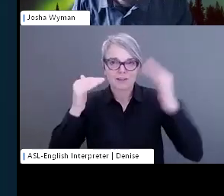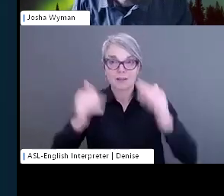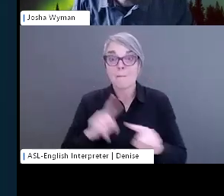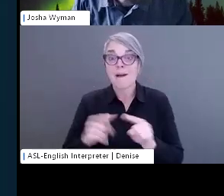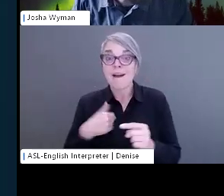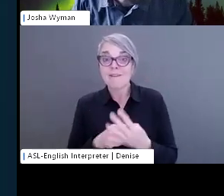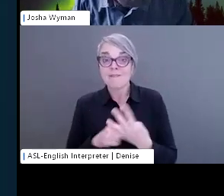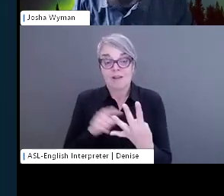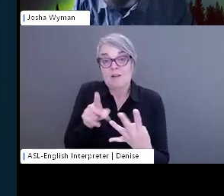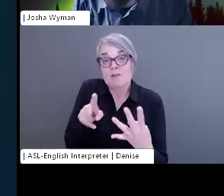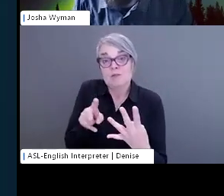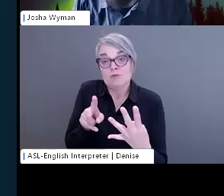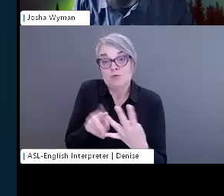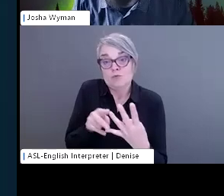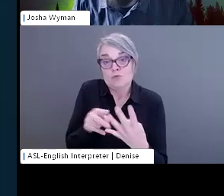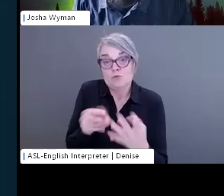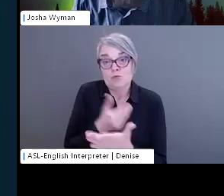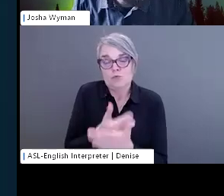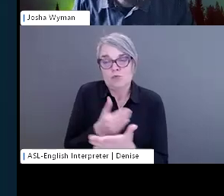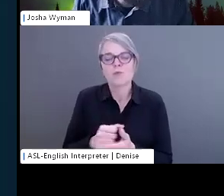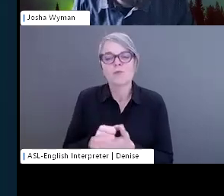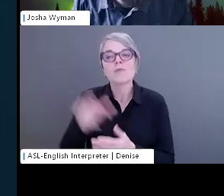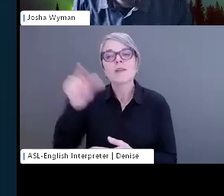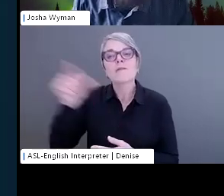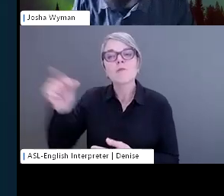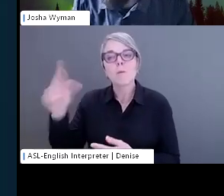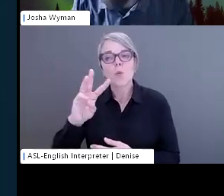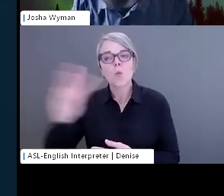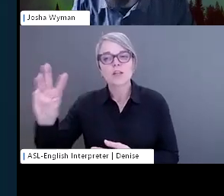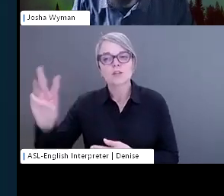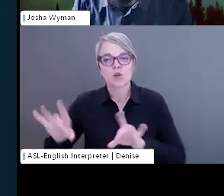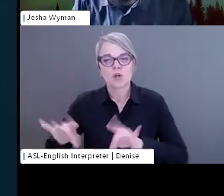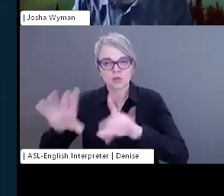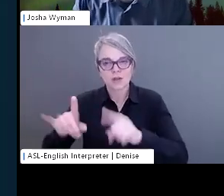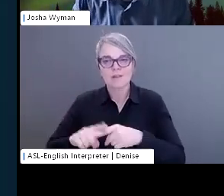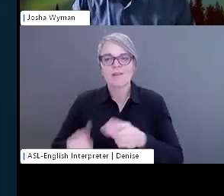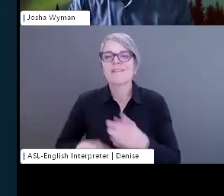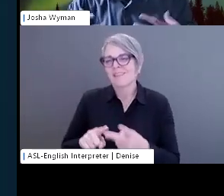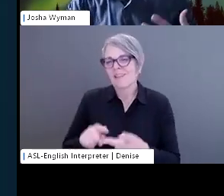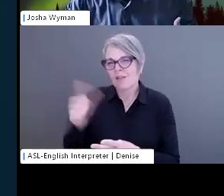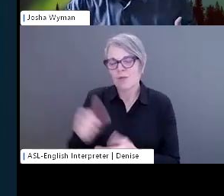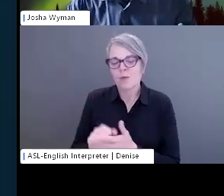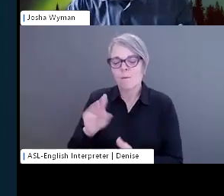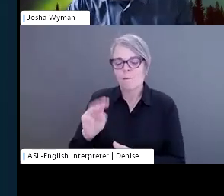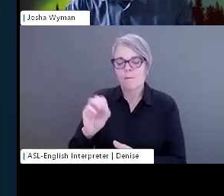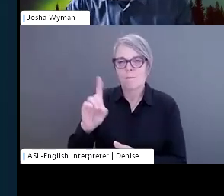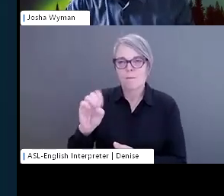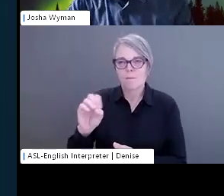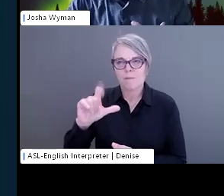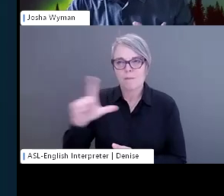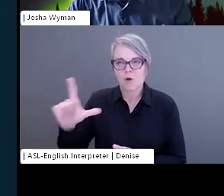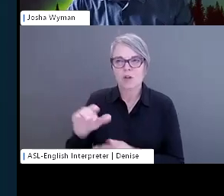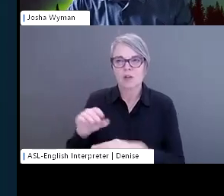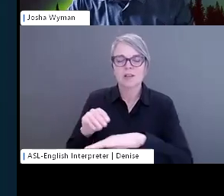have been developed, one by the government of Western Australia and the other one by Model Consulting Group in the United States, where they actually go